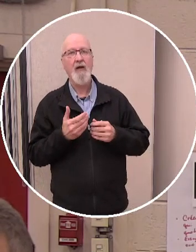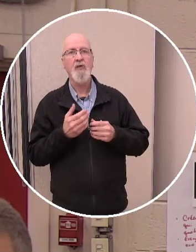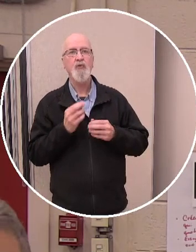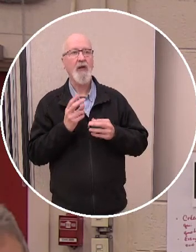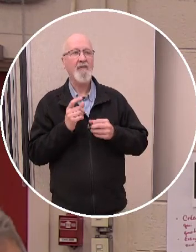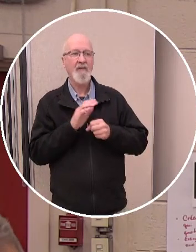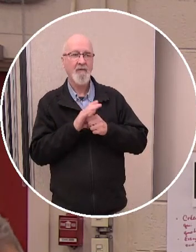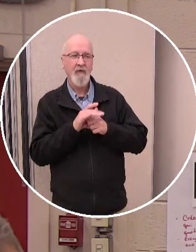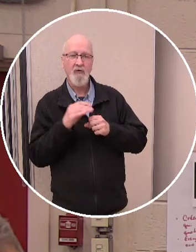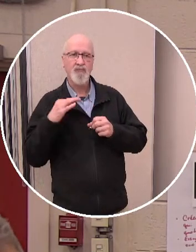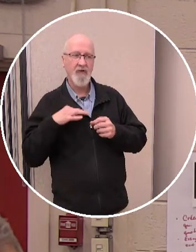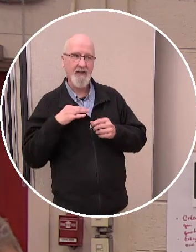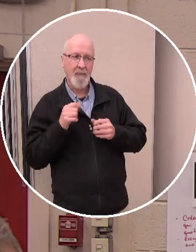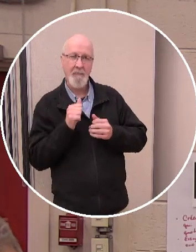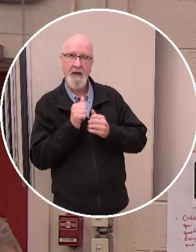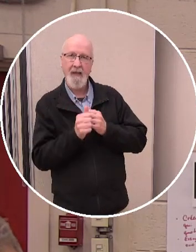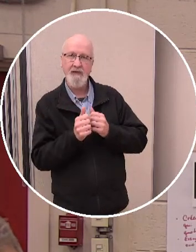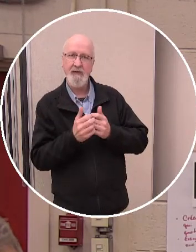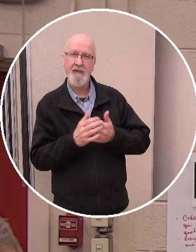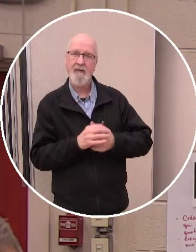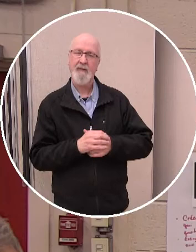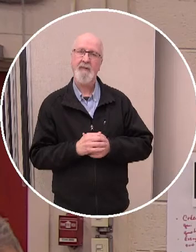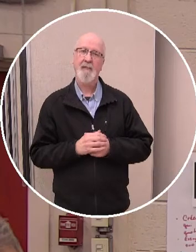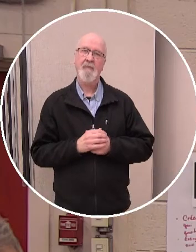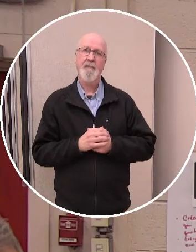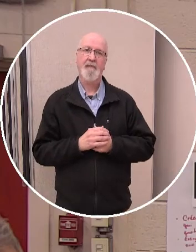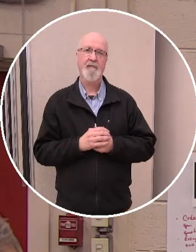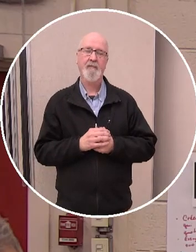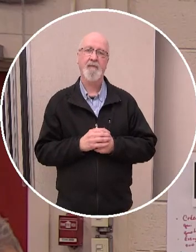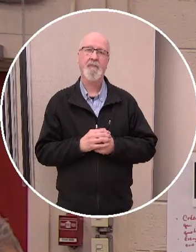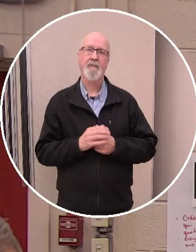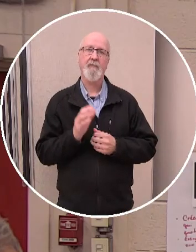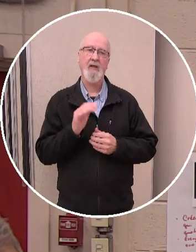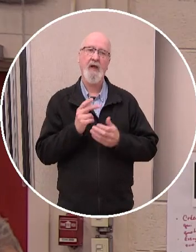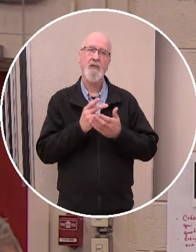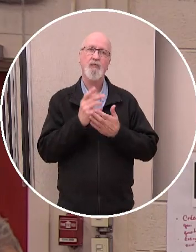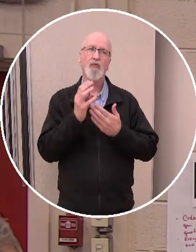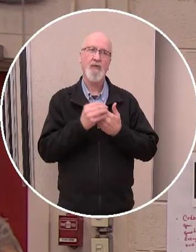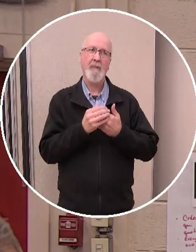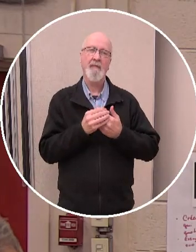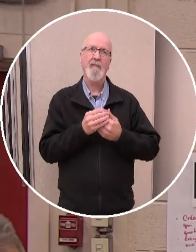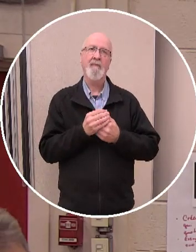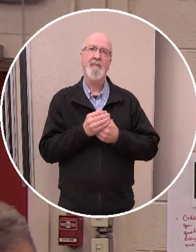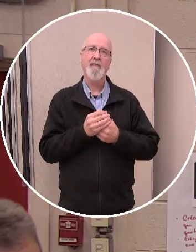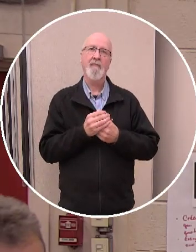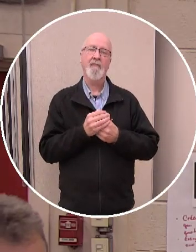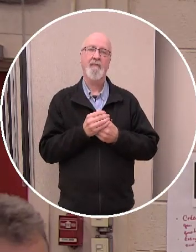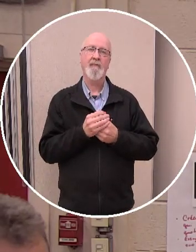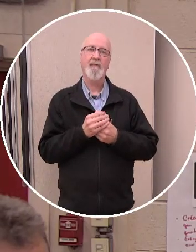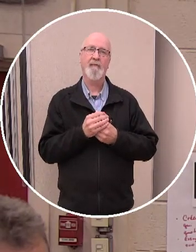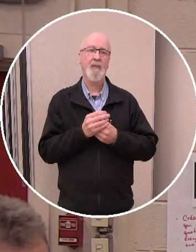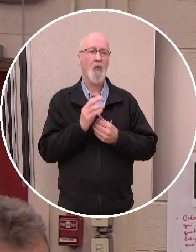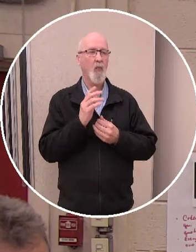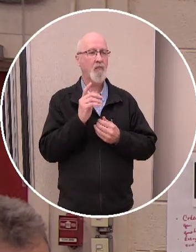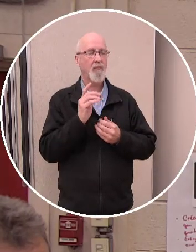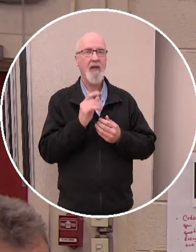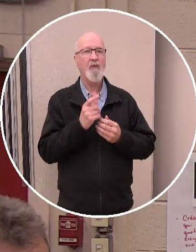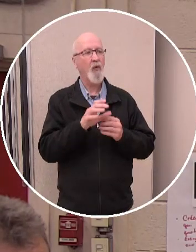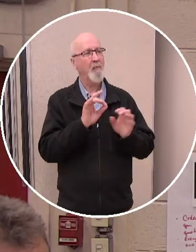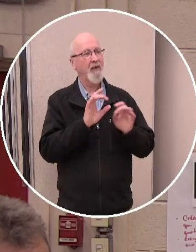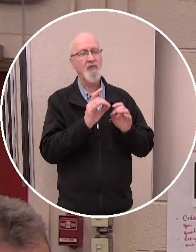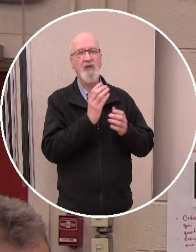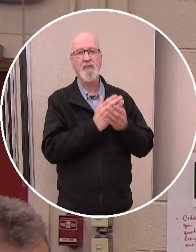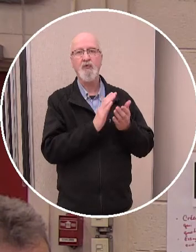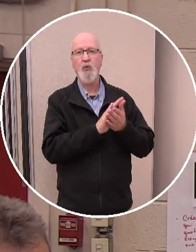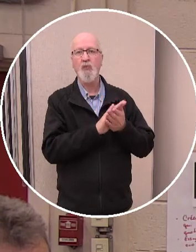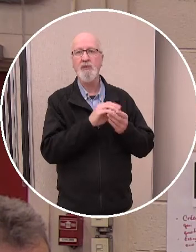program does that for us. The program is currently offered at select schools across the province.